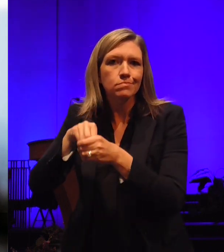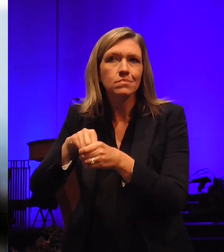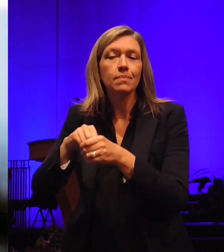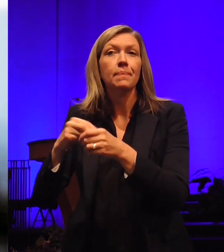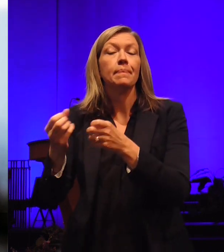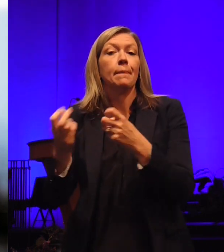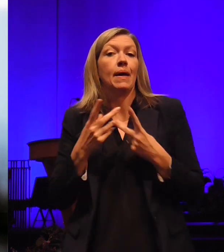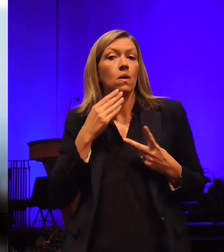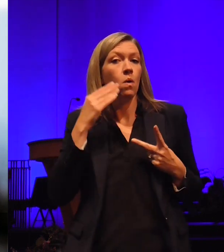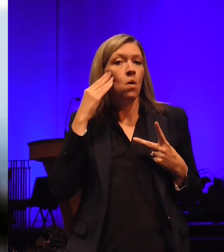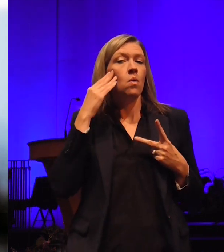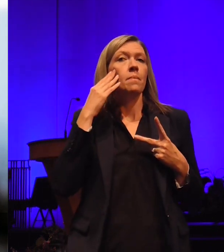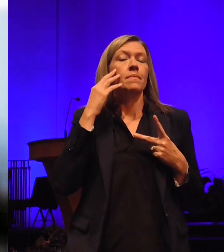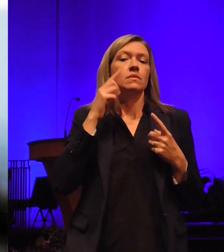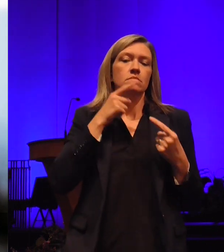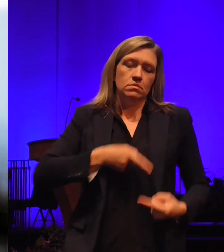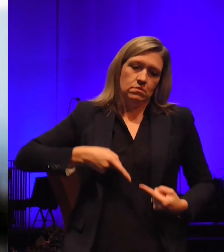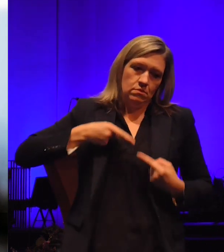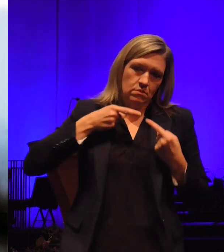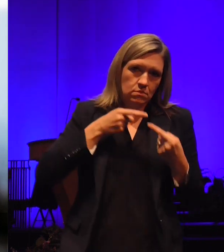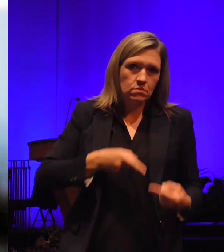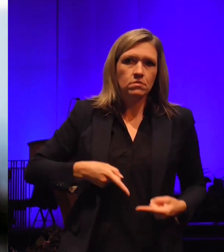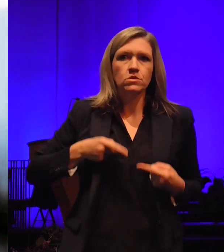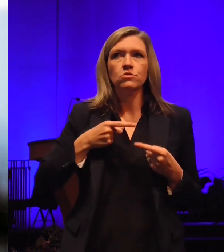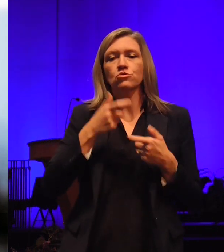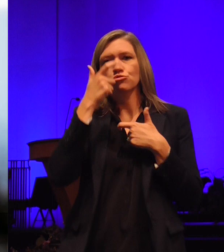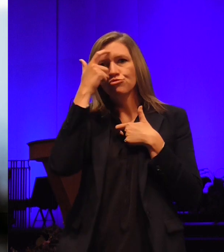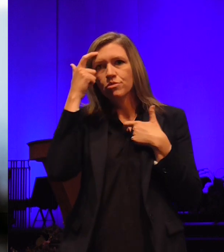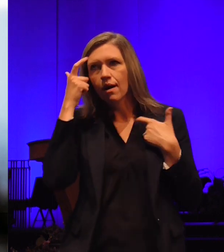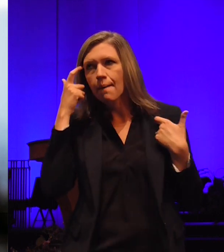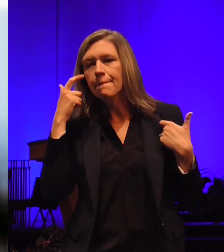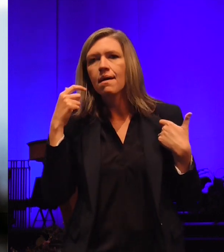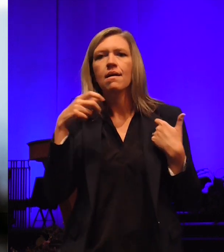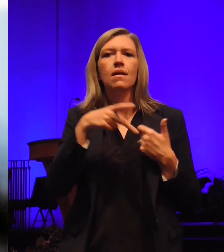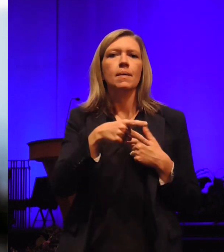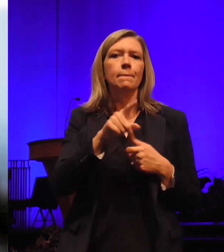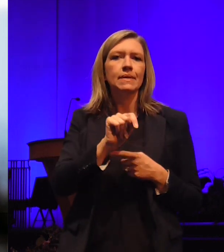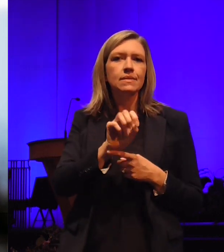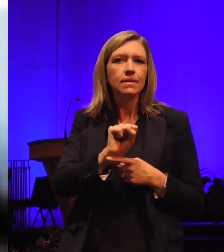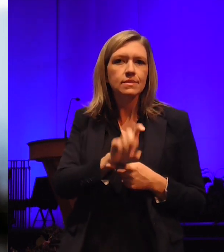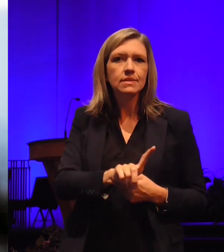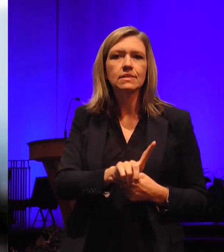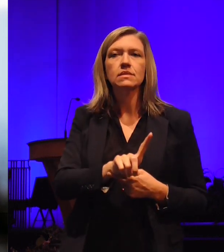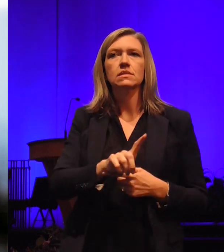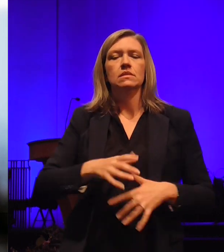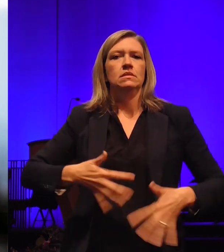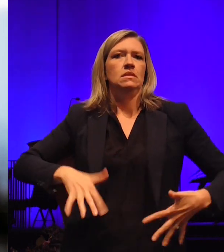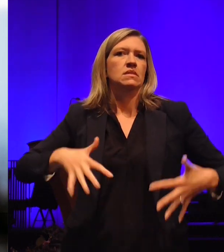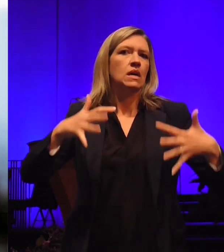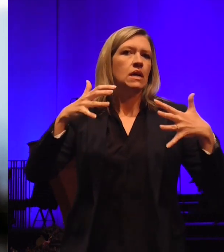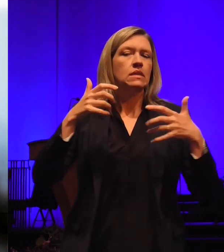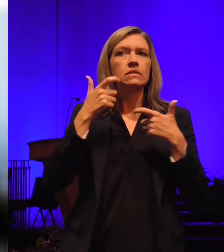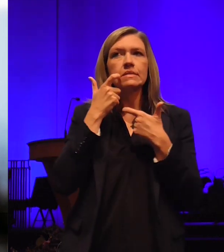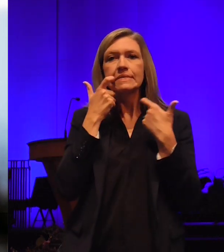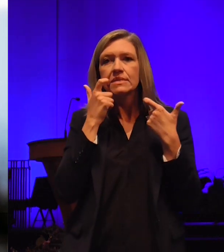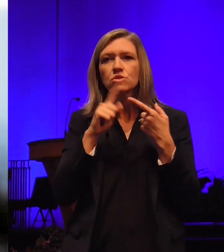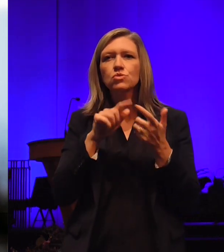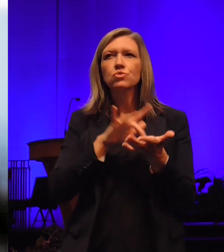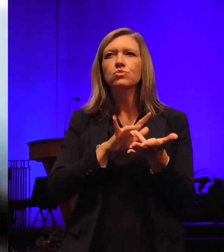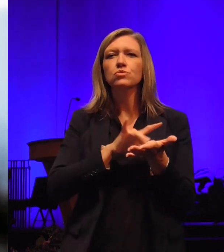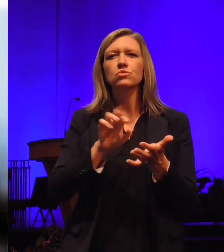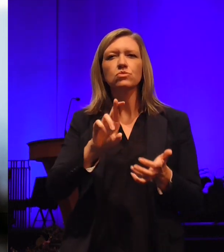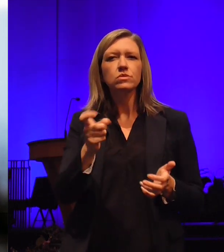miserable existence, suffering from trauma, PTSD, high anxiety, addicted to prescription